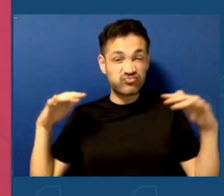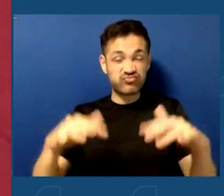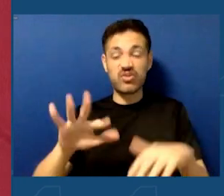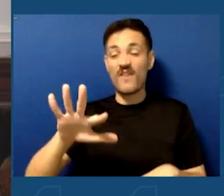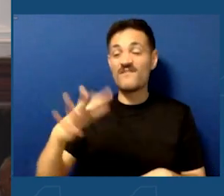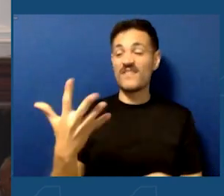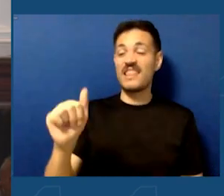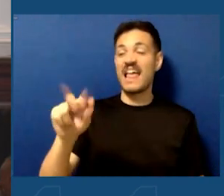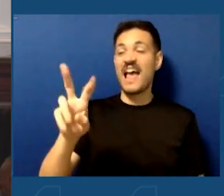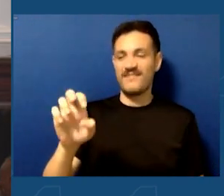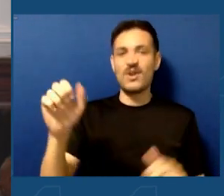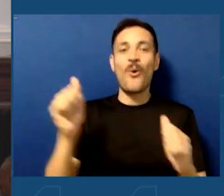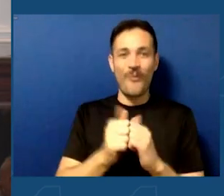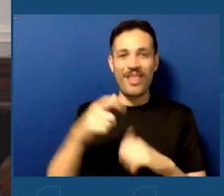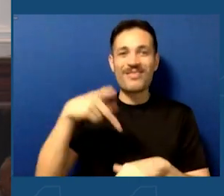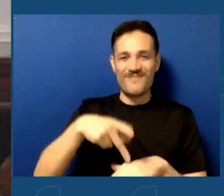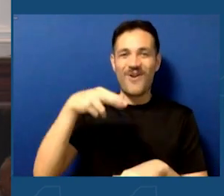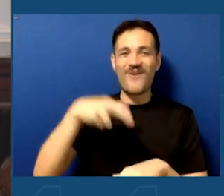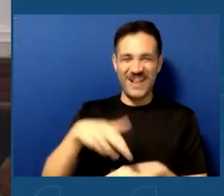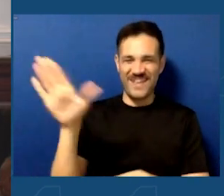is...